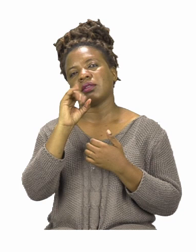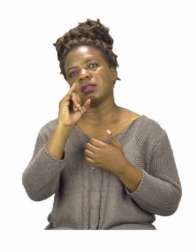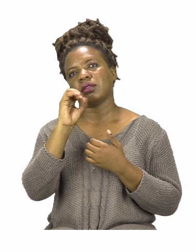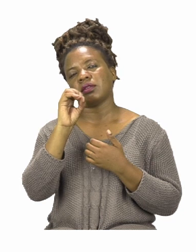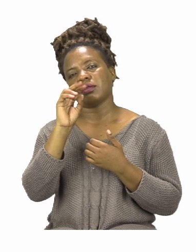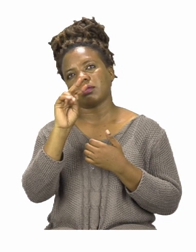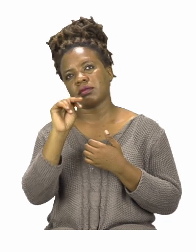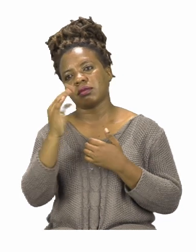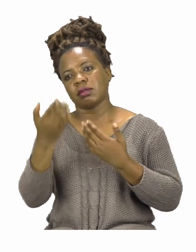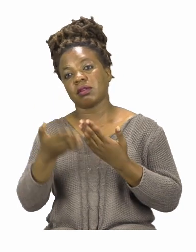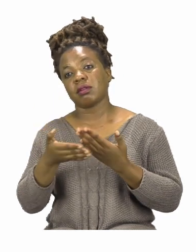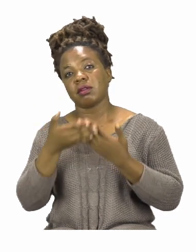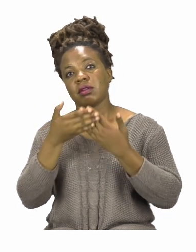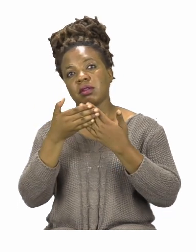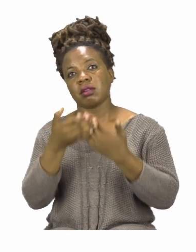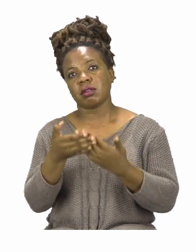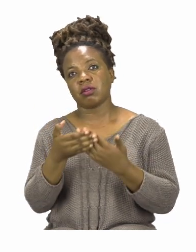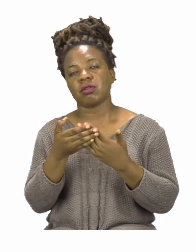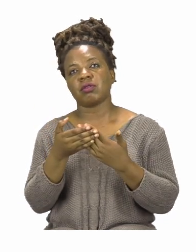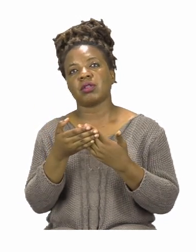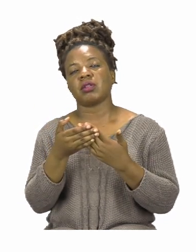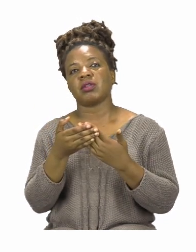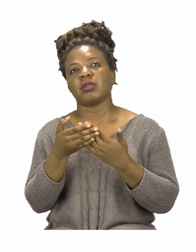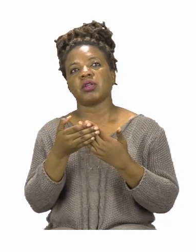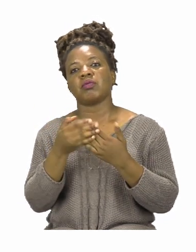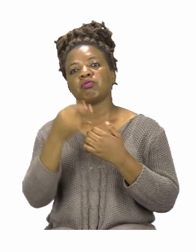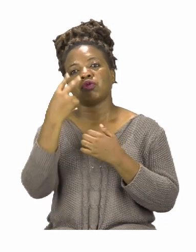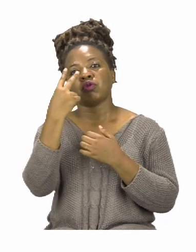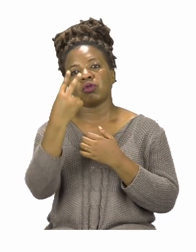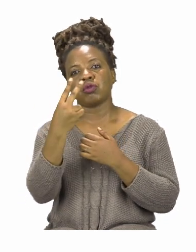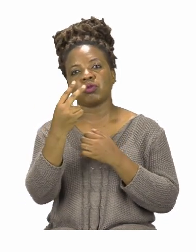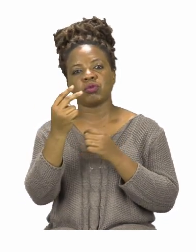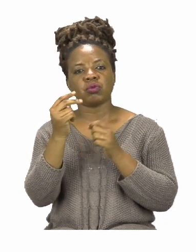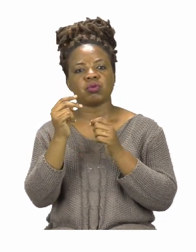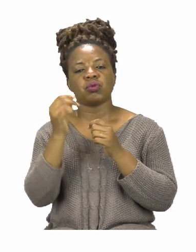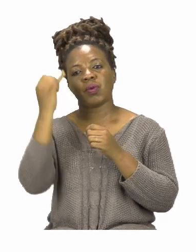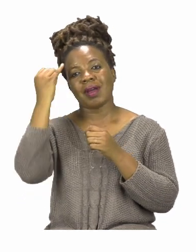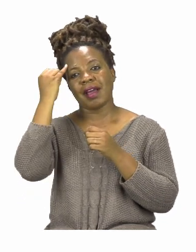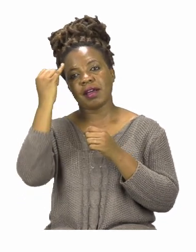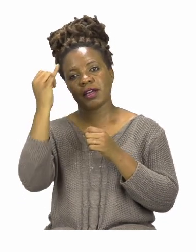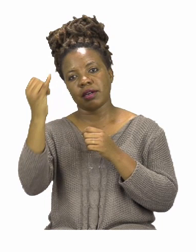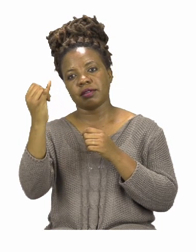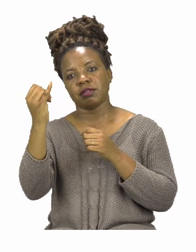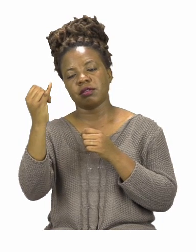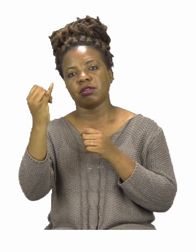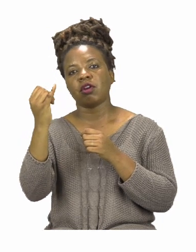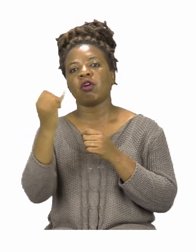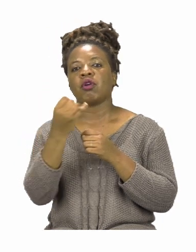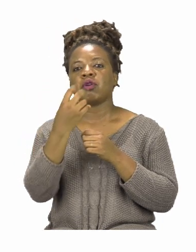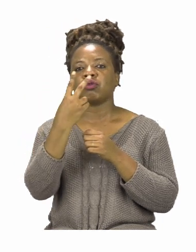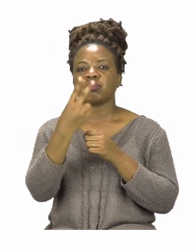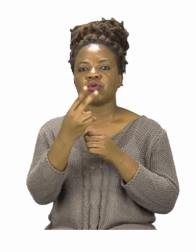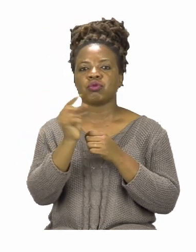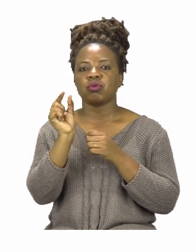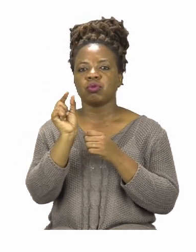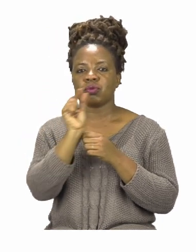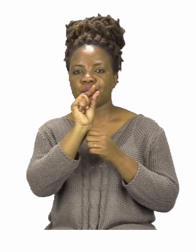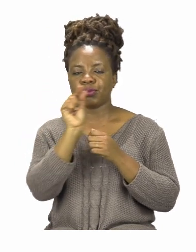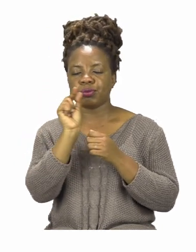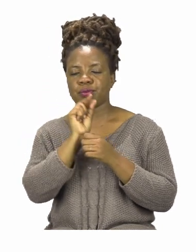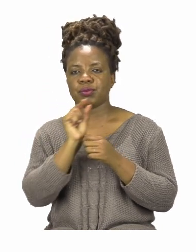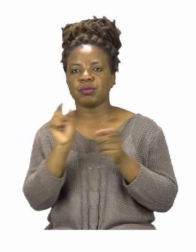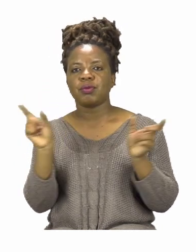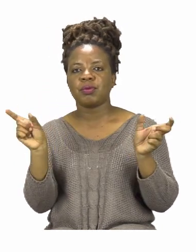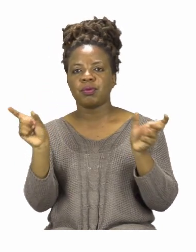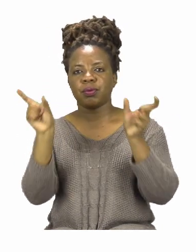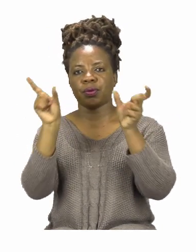you are doing yours at home, please make sure that you use the words in the word box. And you can see that we have all our conjunctions